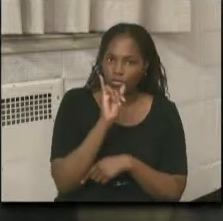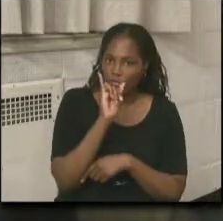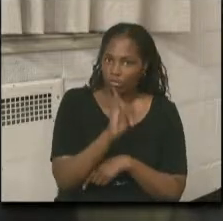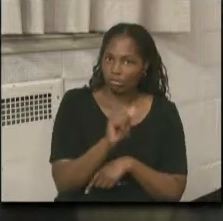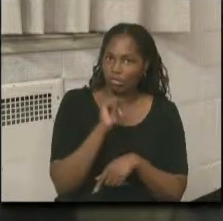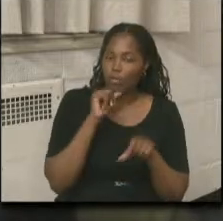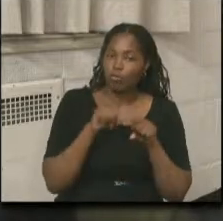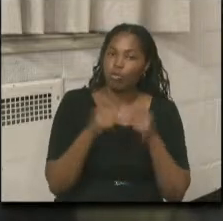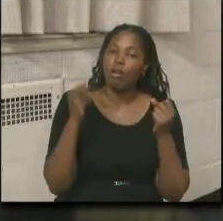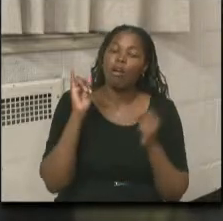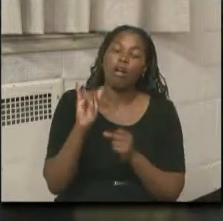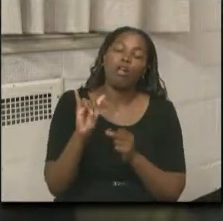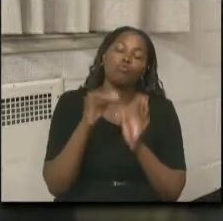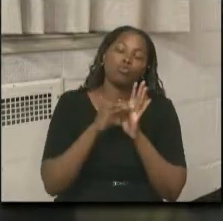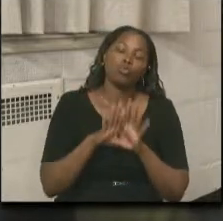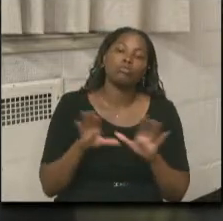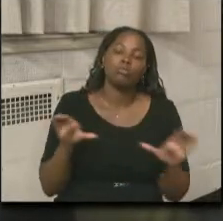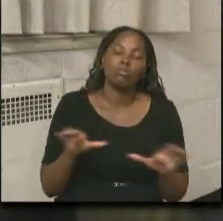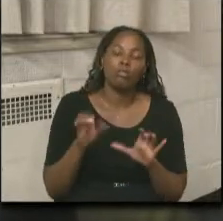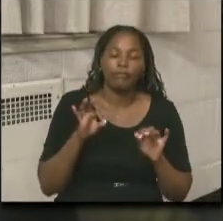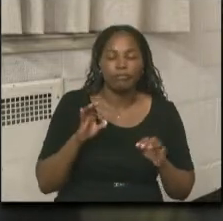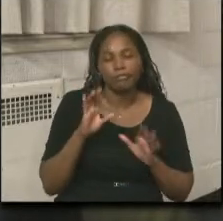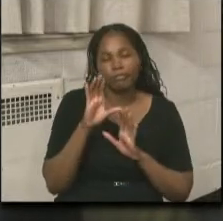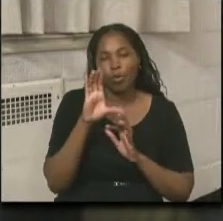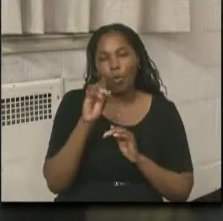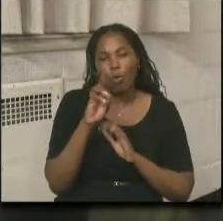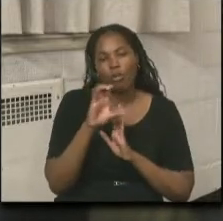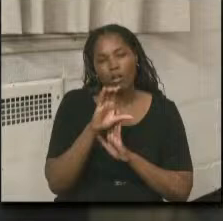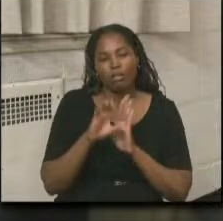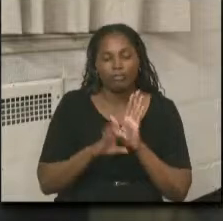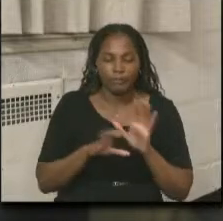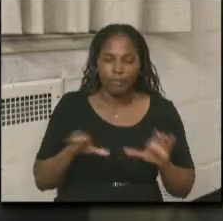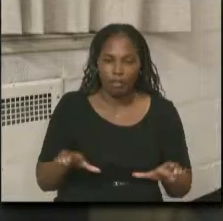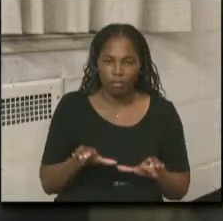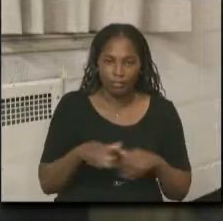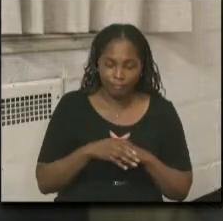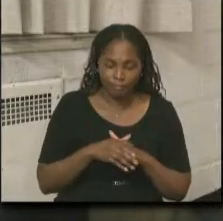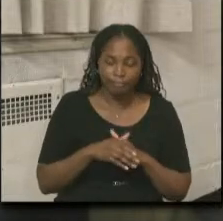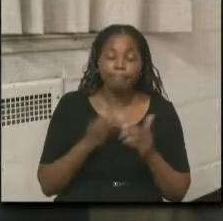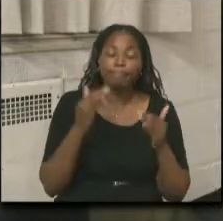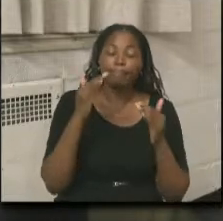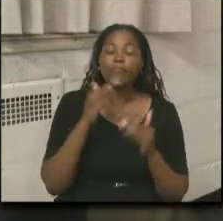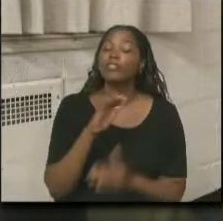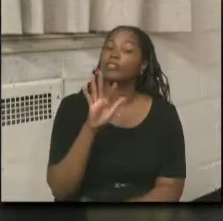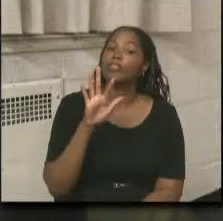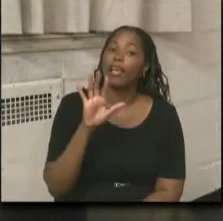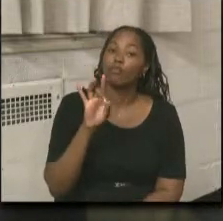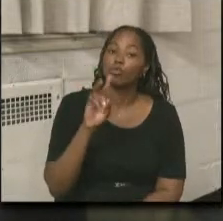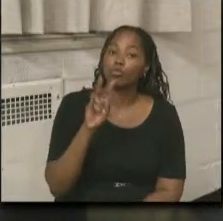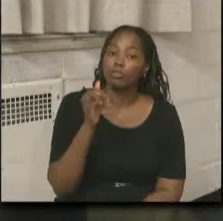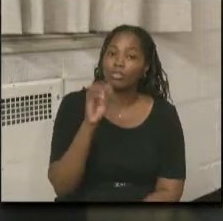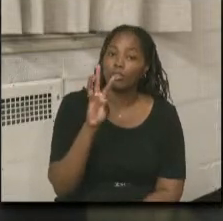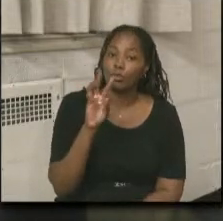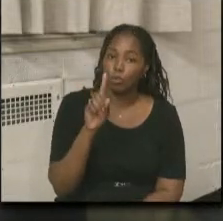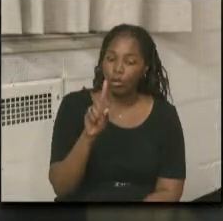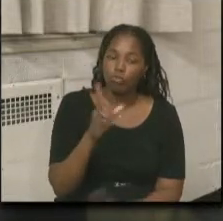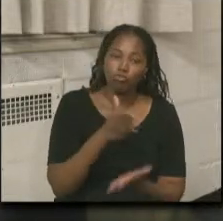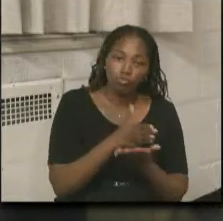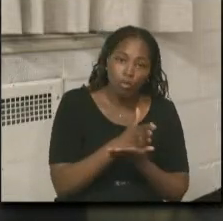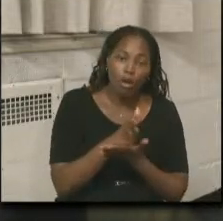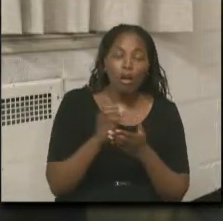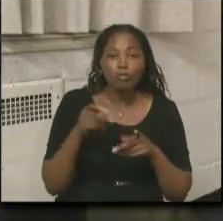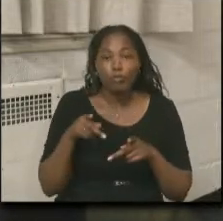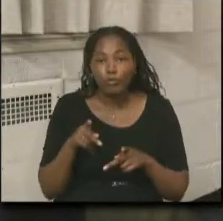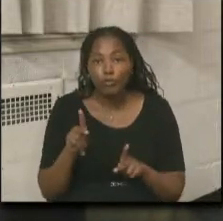Student Conduct and the Student Rights and Responsibilities Handbook. And finally, Board Policy 8261, rights and privileges granted